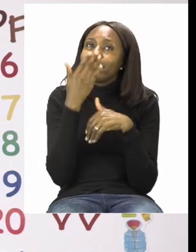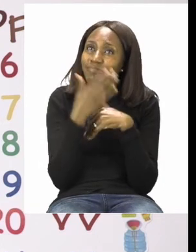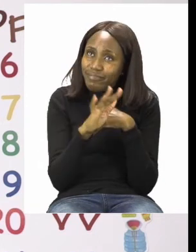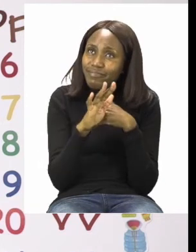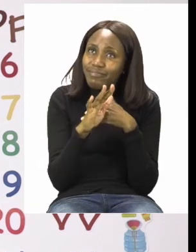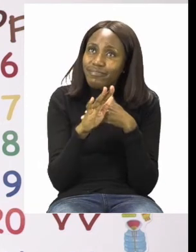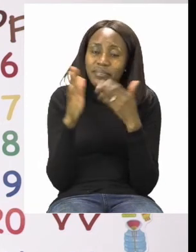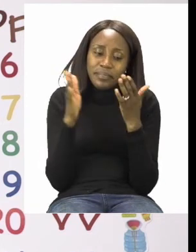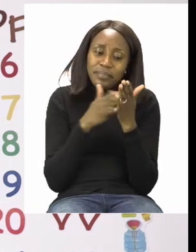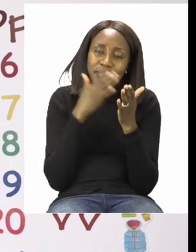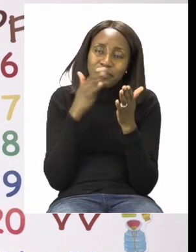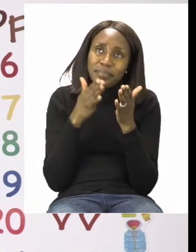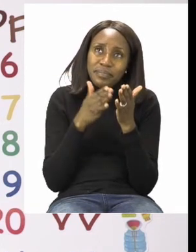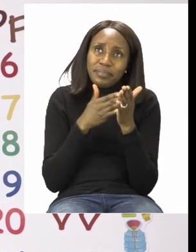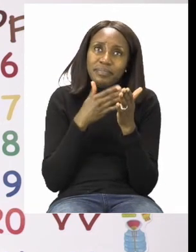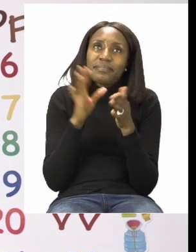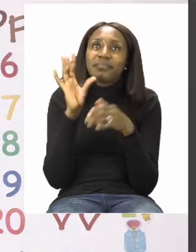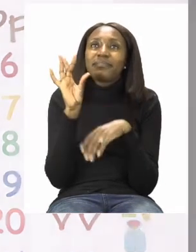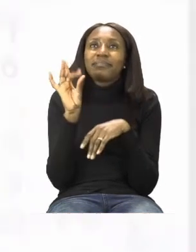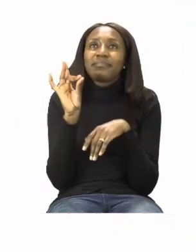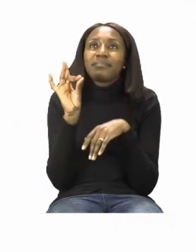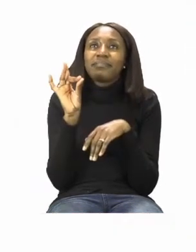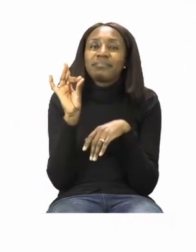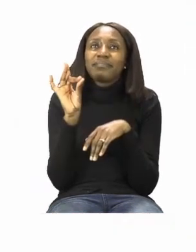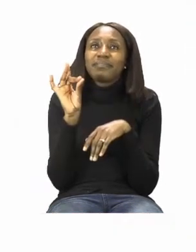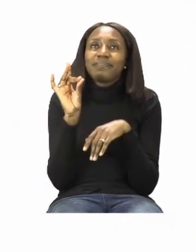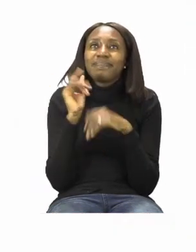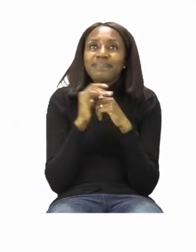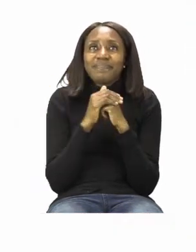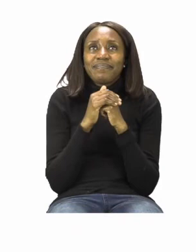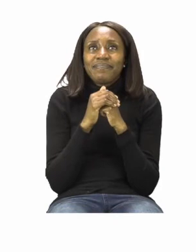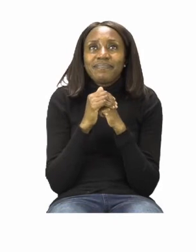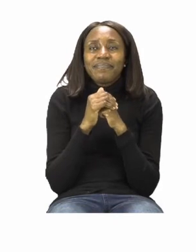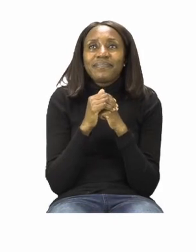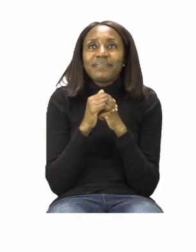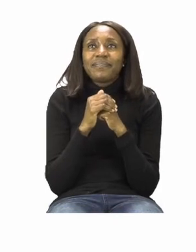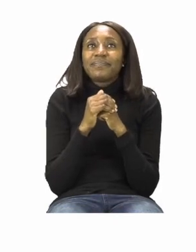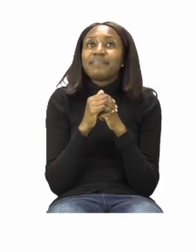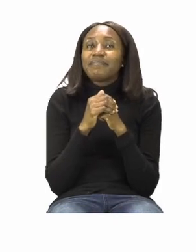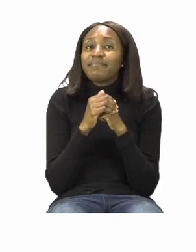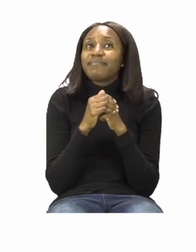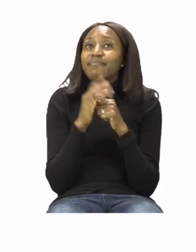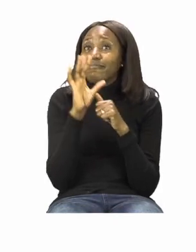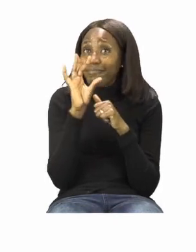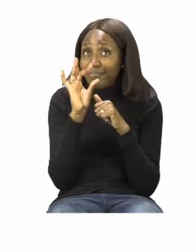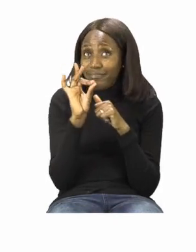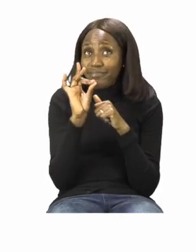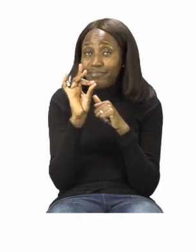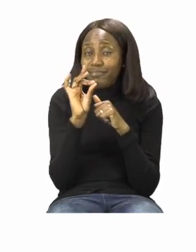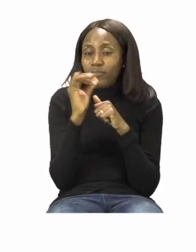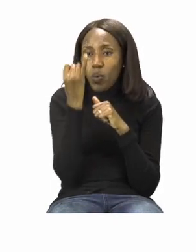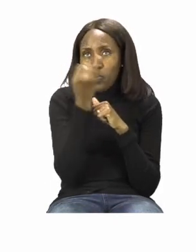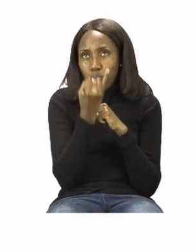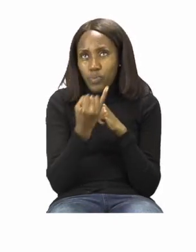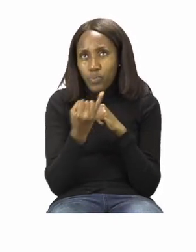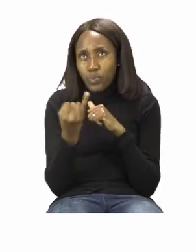the next one on page 8. On page 8, we're going to be drawing.